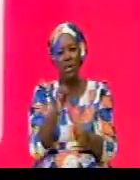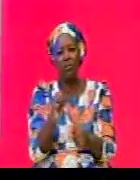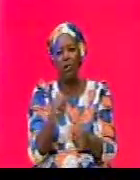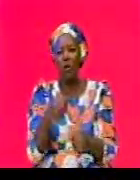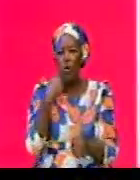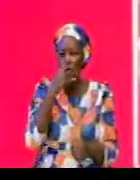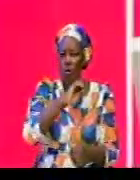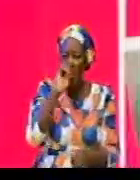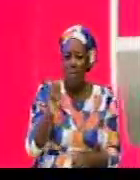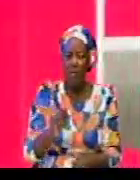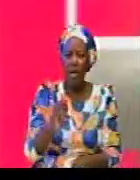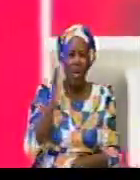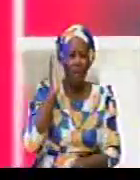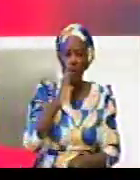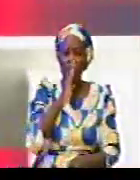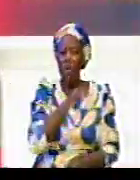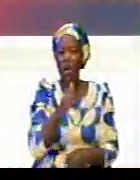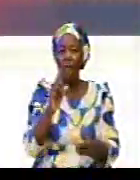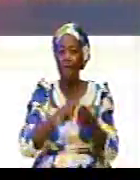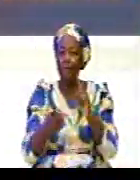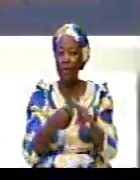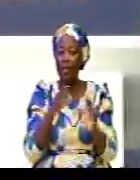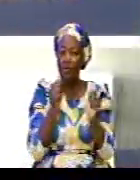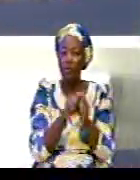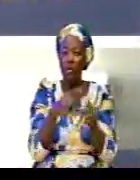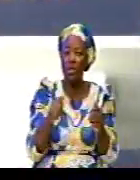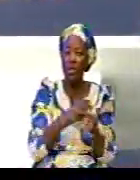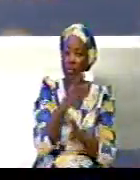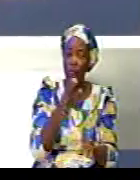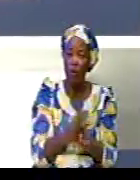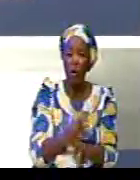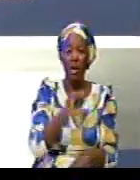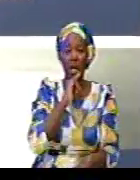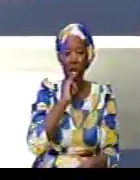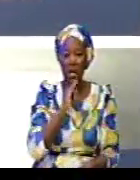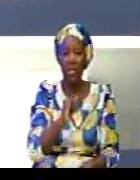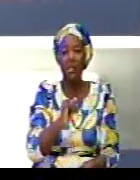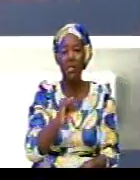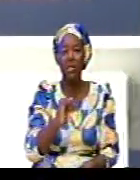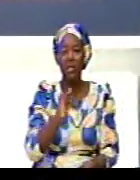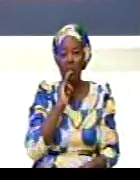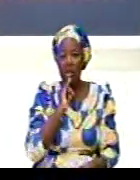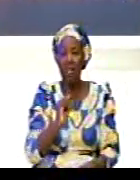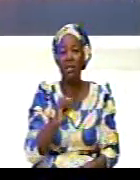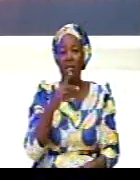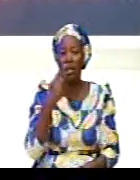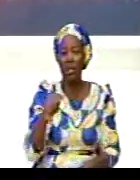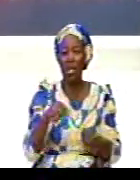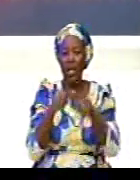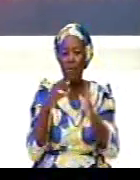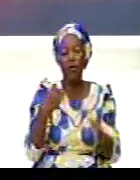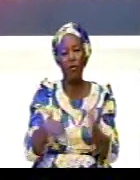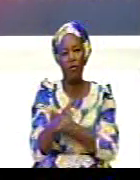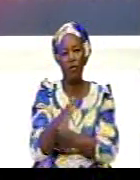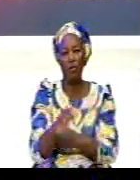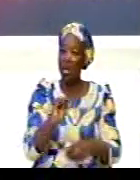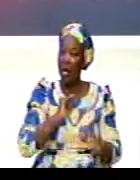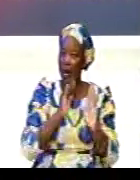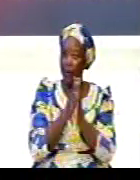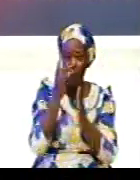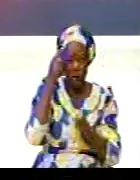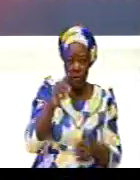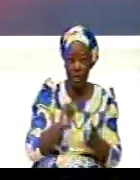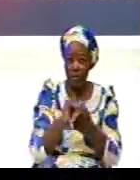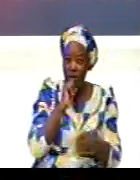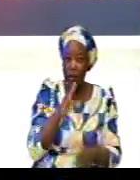like them, whosoever will be a friend of the world is the